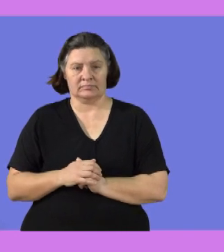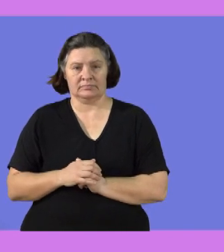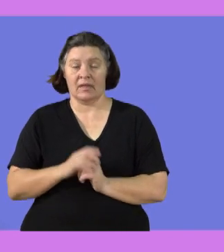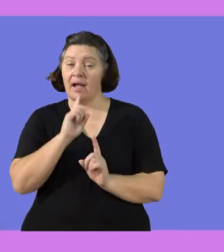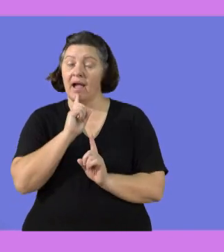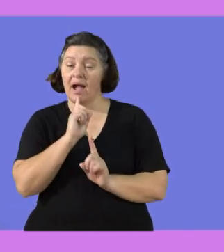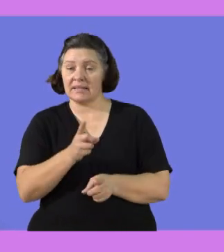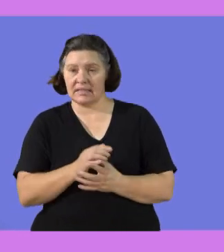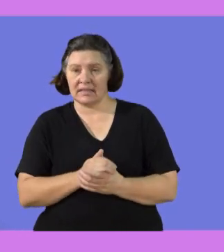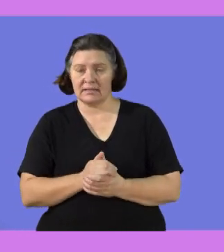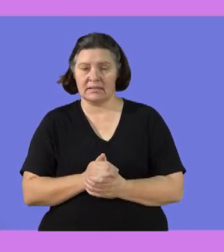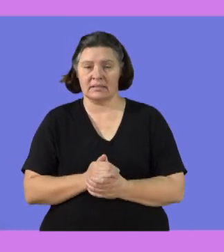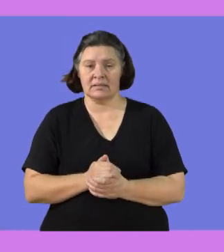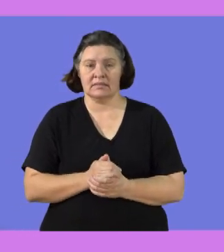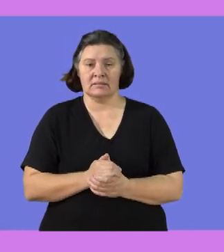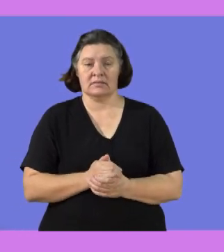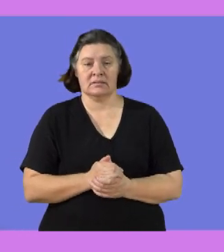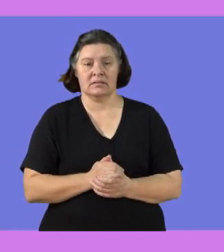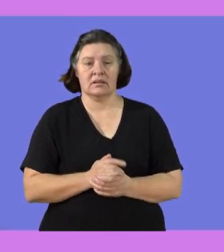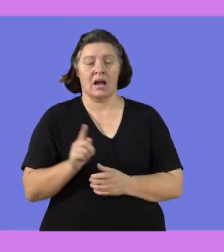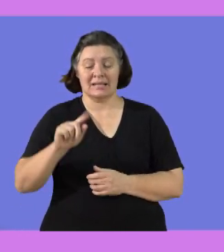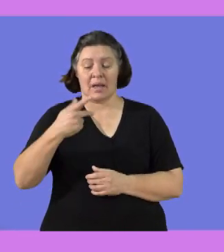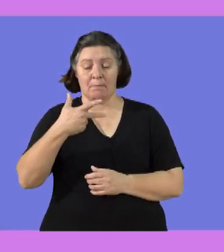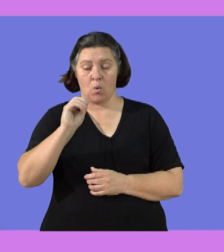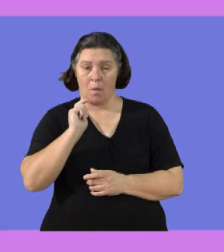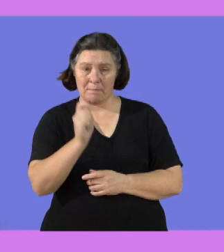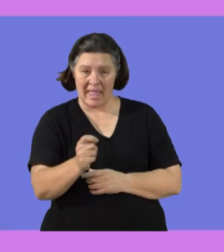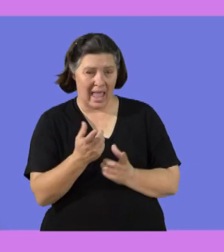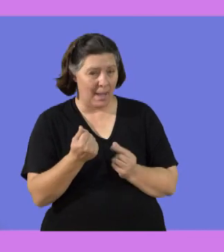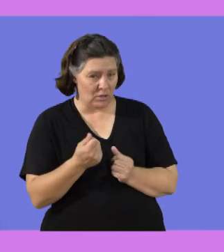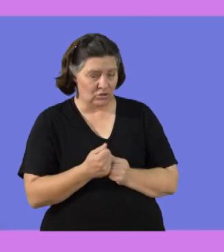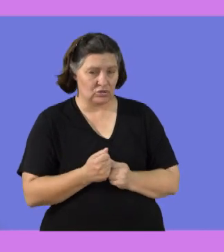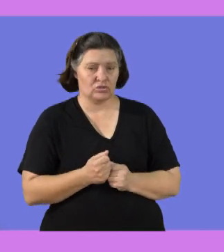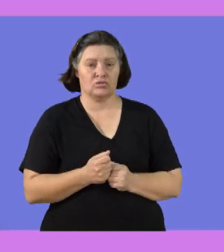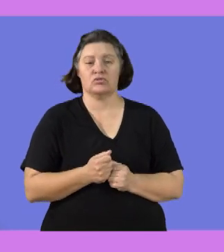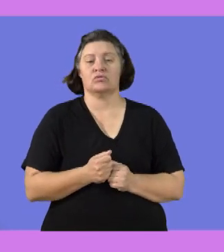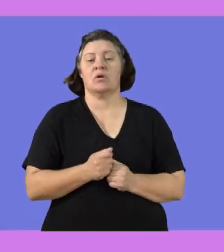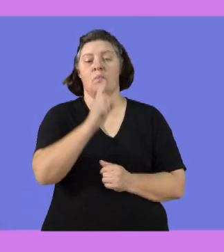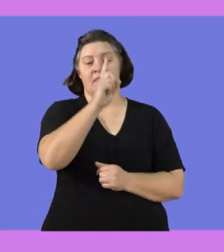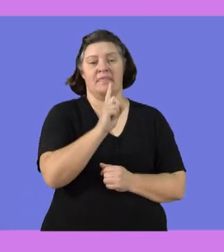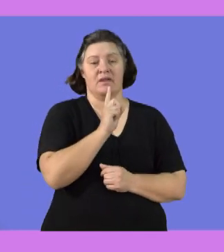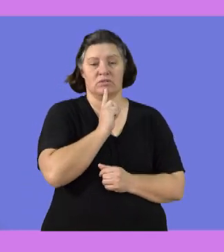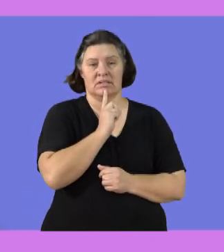2,085, and then the amount that Thabo should contribute is